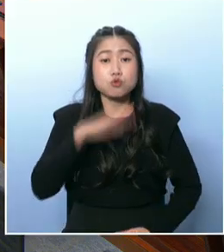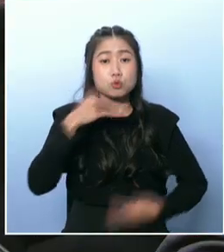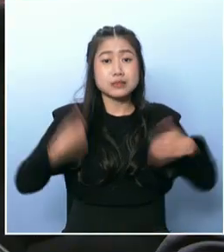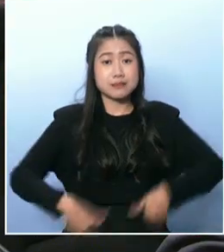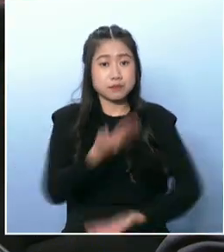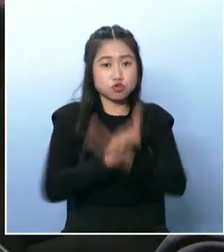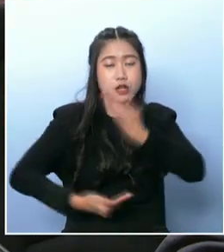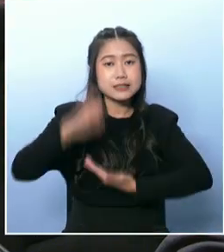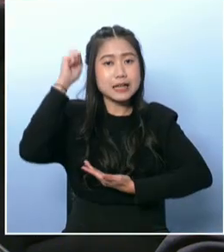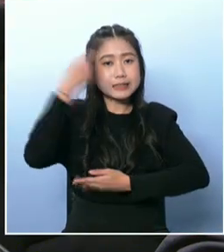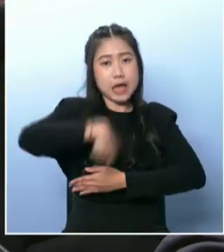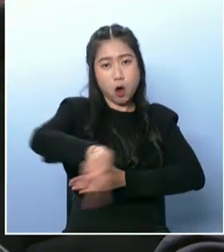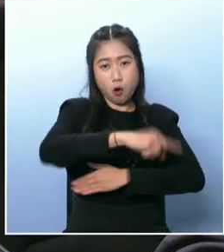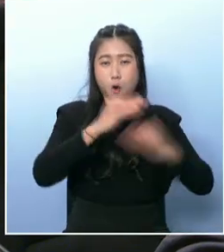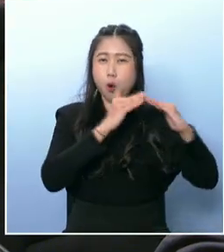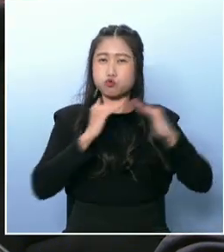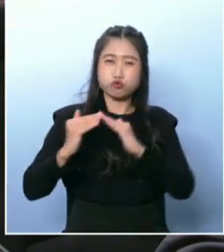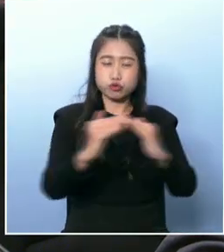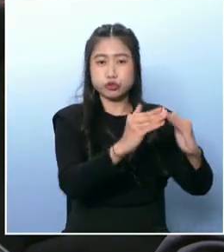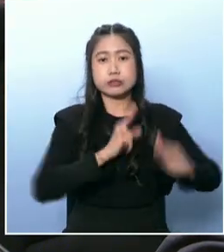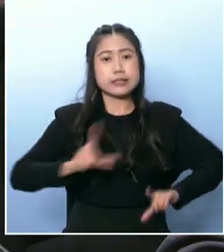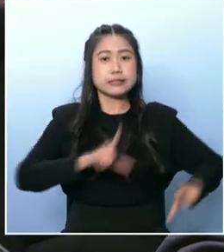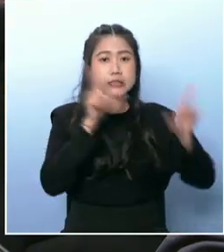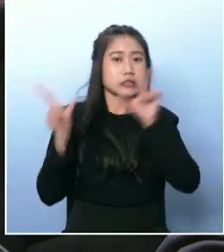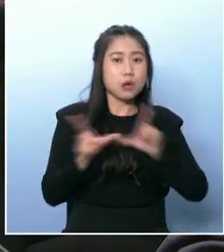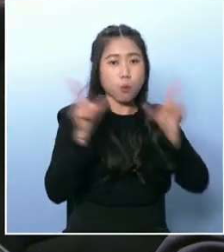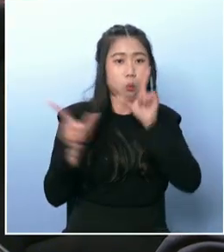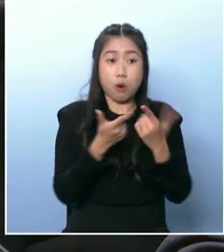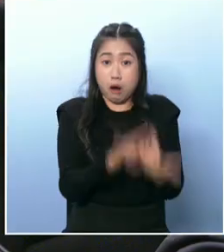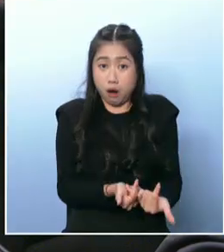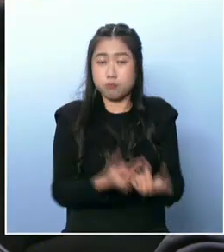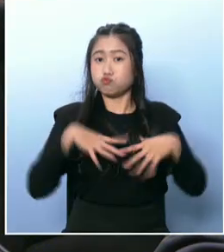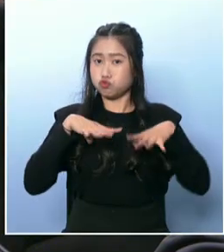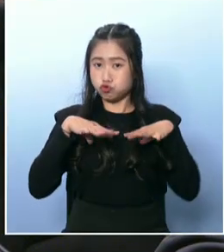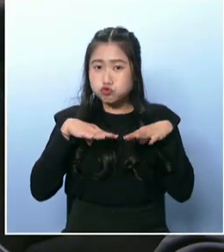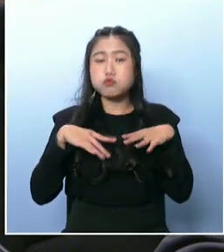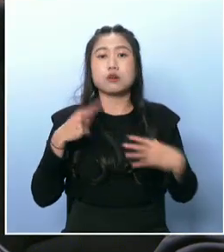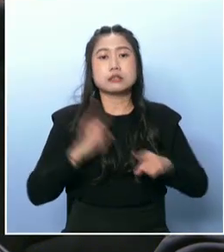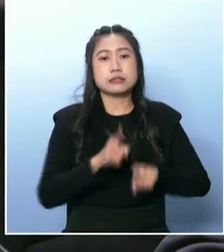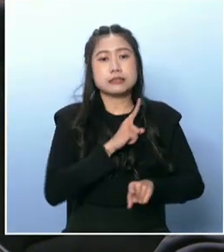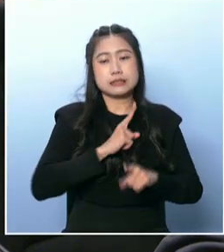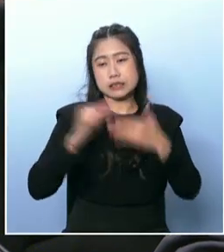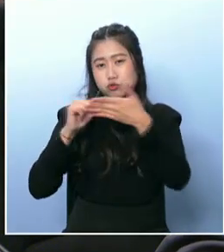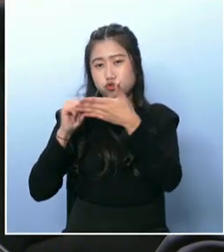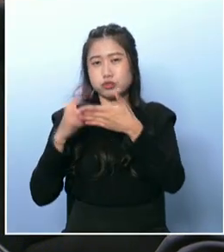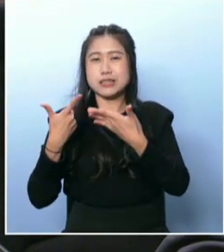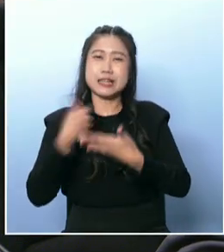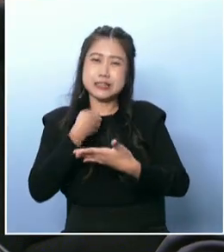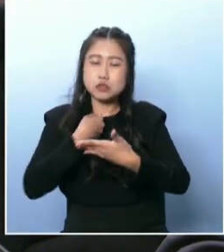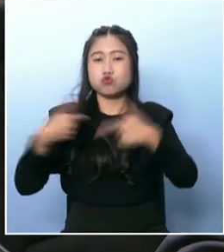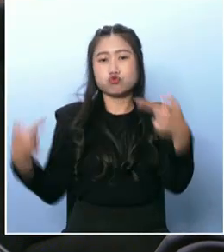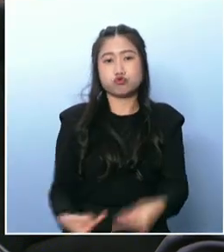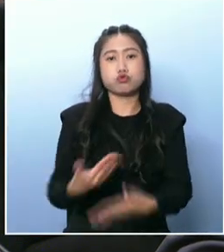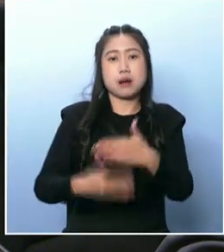I think Mr. Zhang has raised a very good point. If the PWDs can continue to live in the public